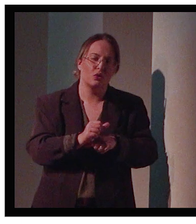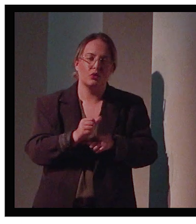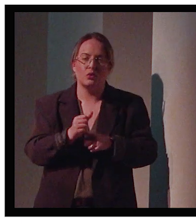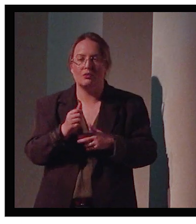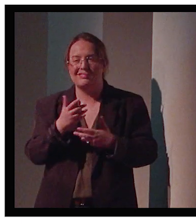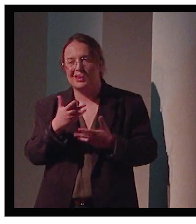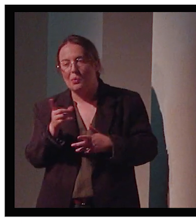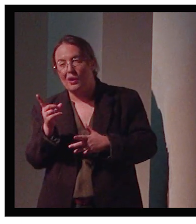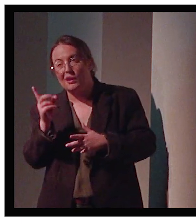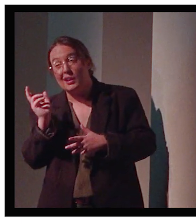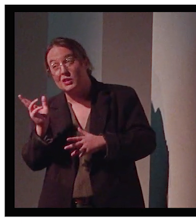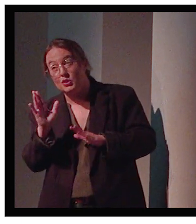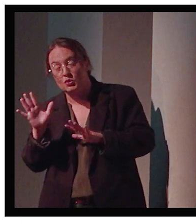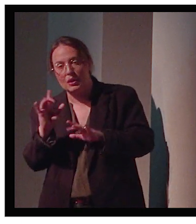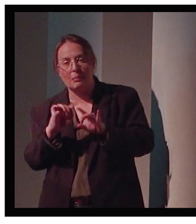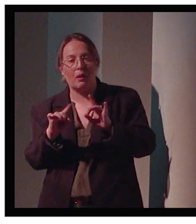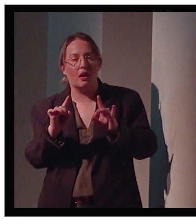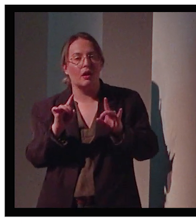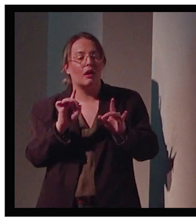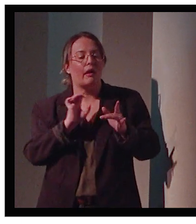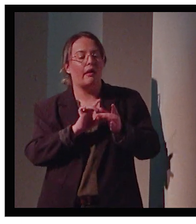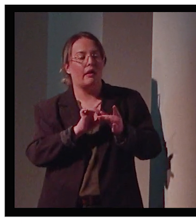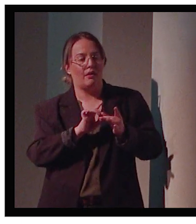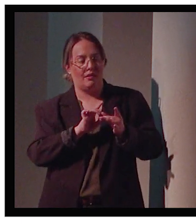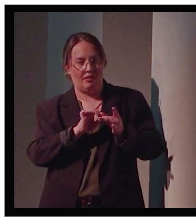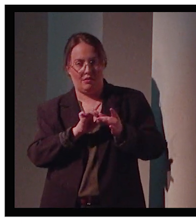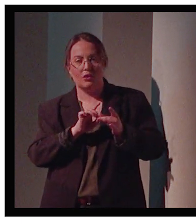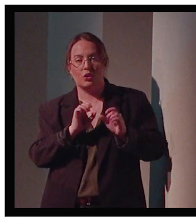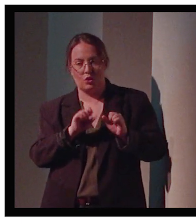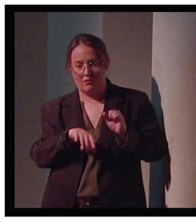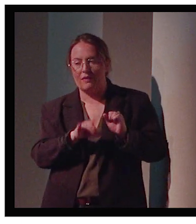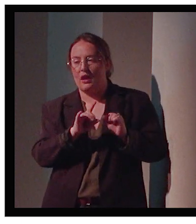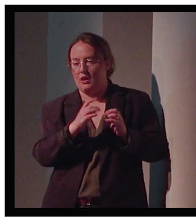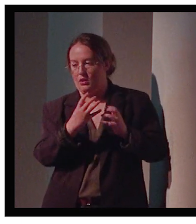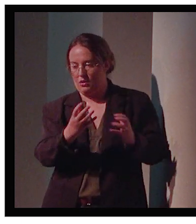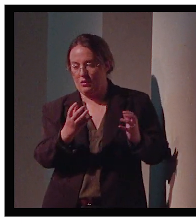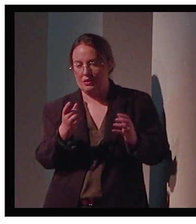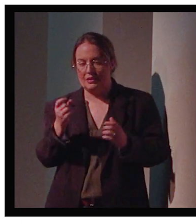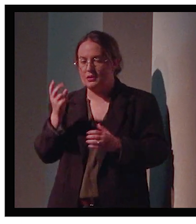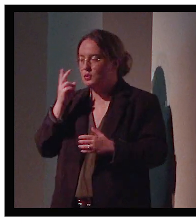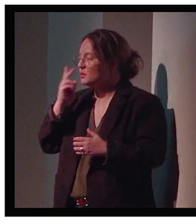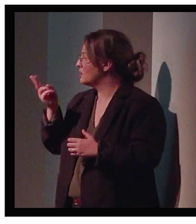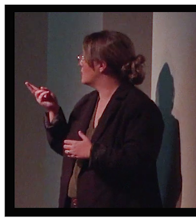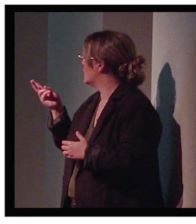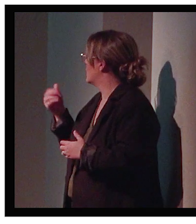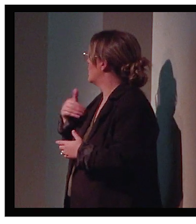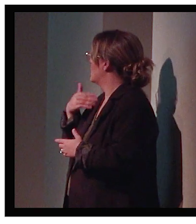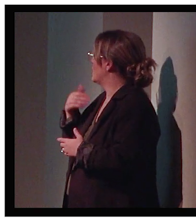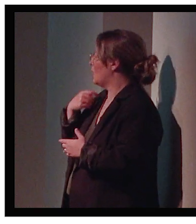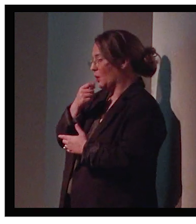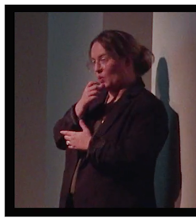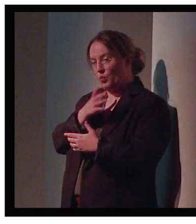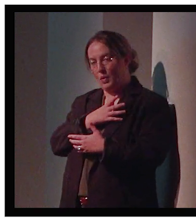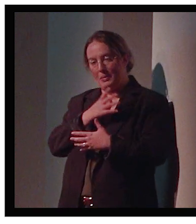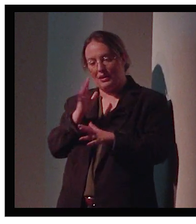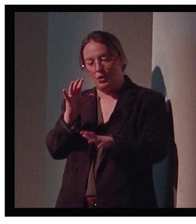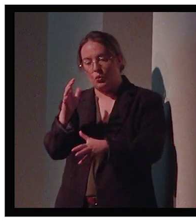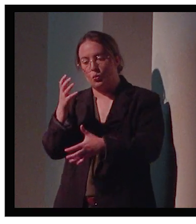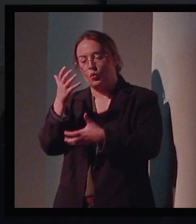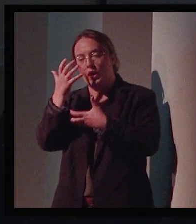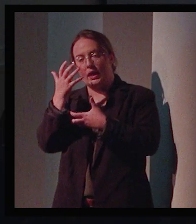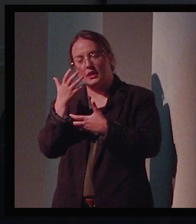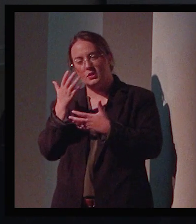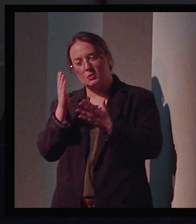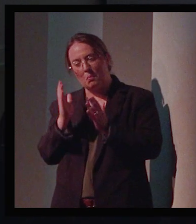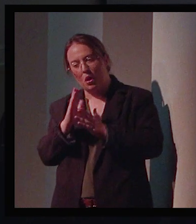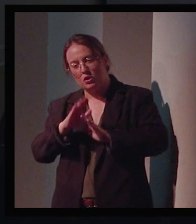ancient histories. So this painting portrays a rustic young woman gently cradling a small child holding rosary beads. And